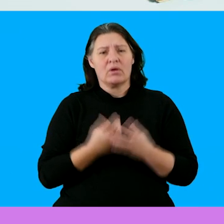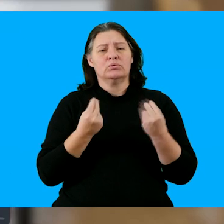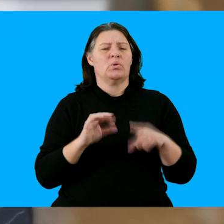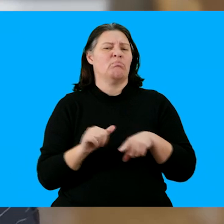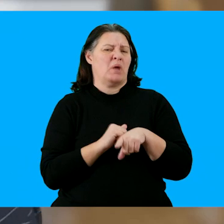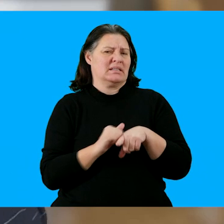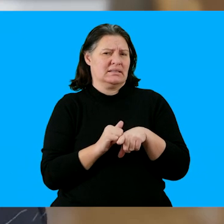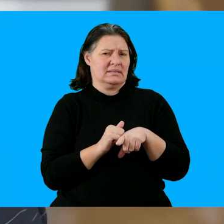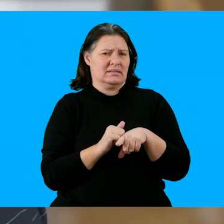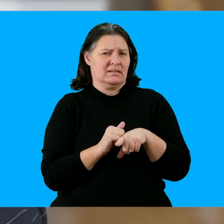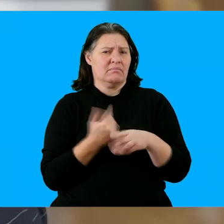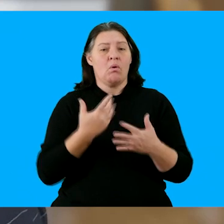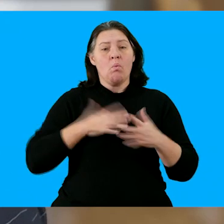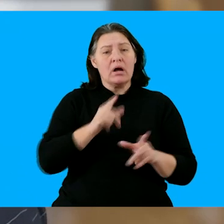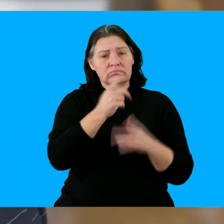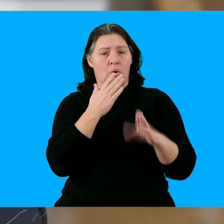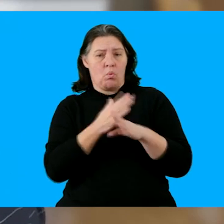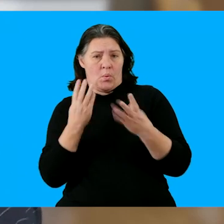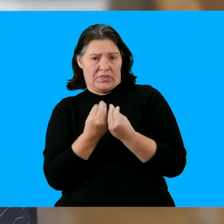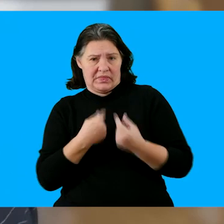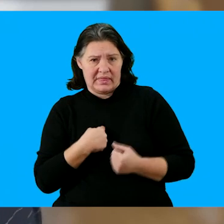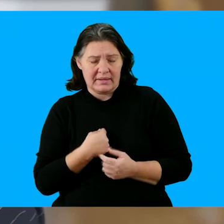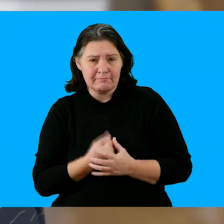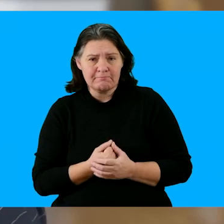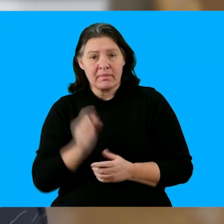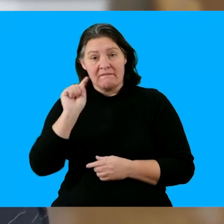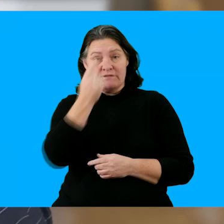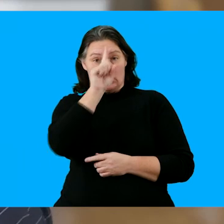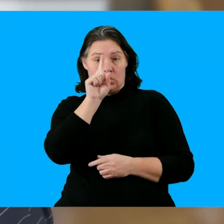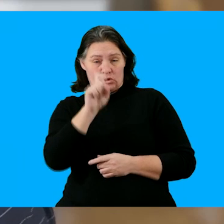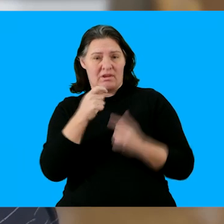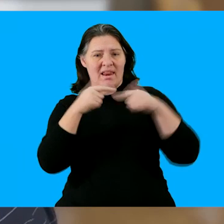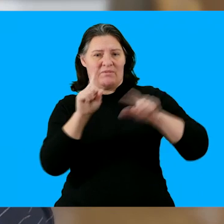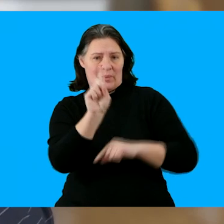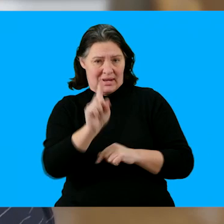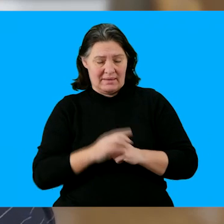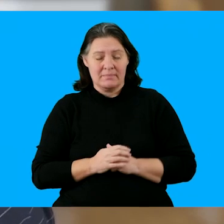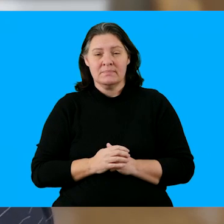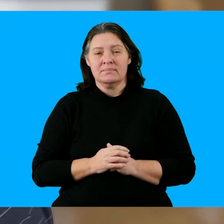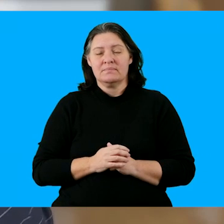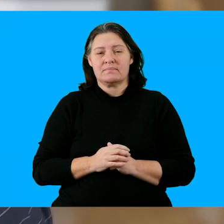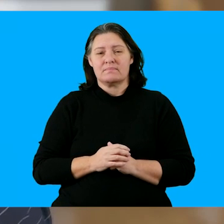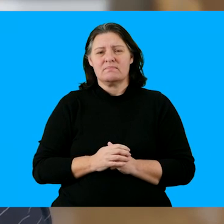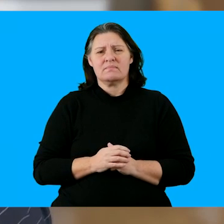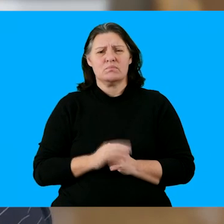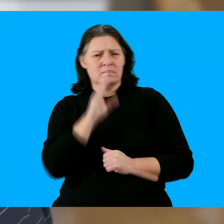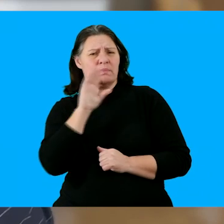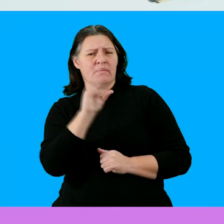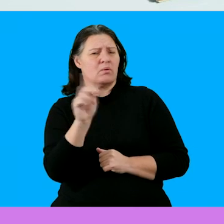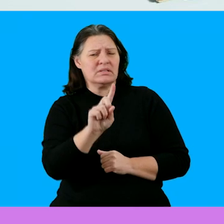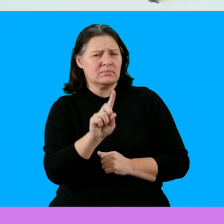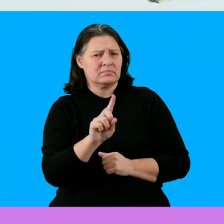quick practice, right? And I want you to work with me, all right? So the first question, it's a level 1 question, and I'm asking